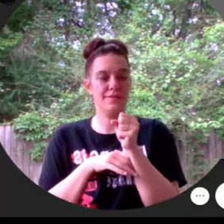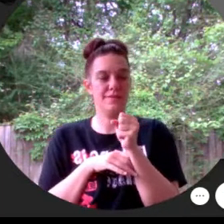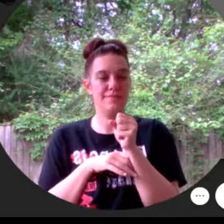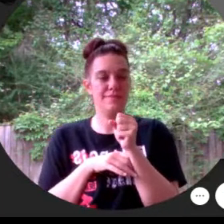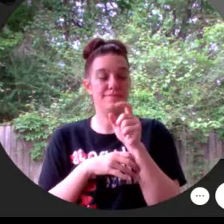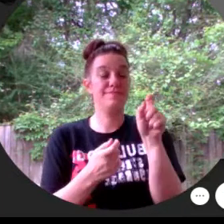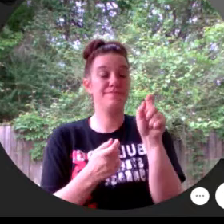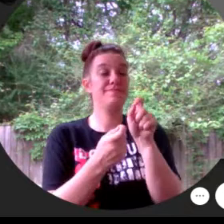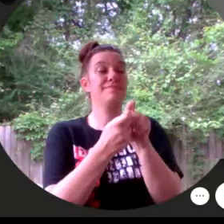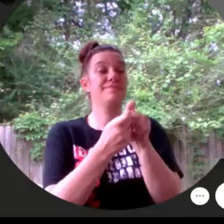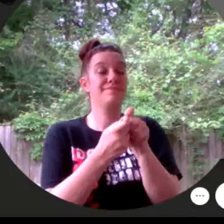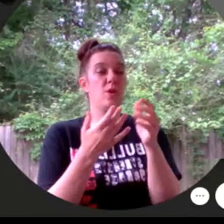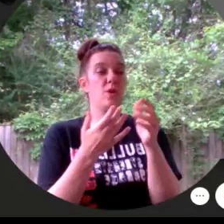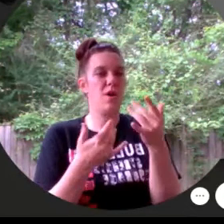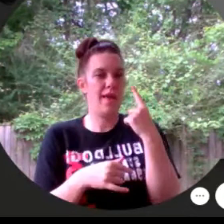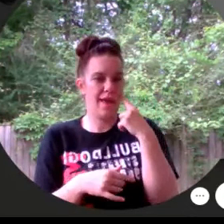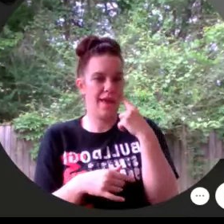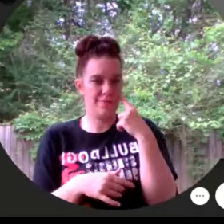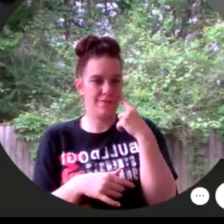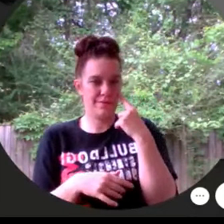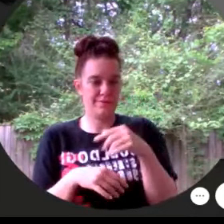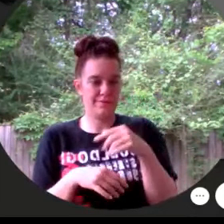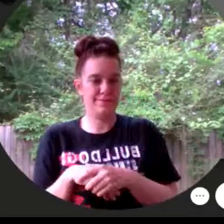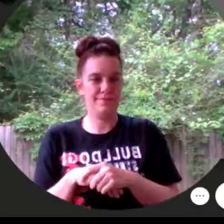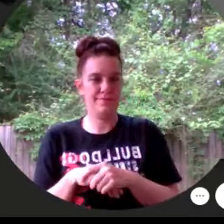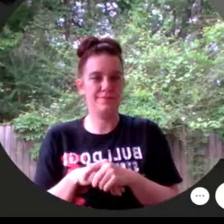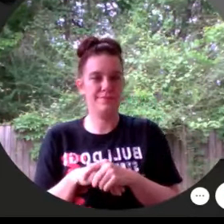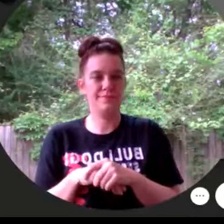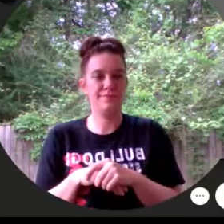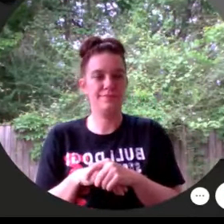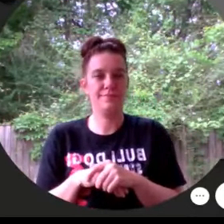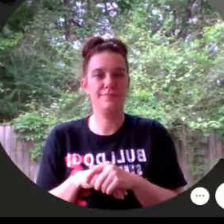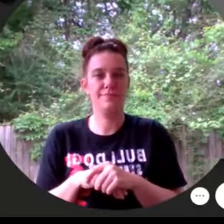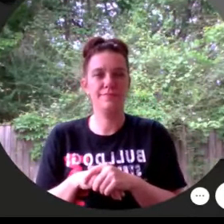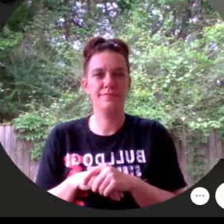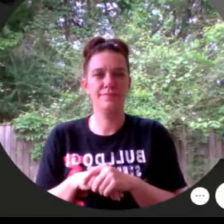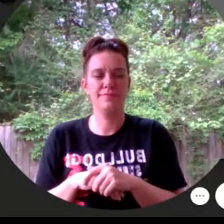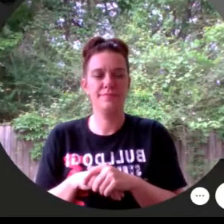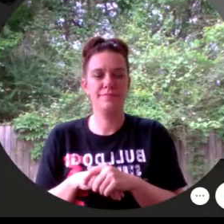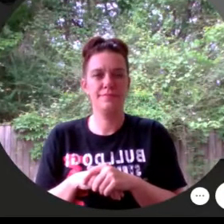Precisely what I was thinking. I'll write